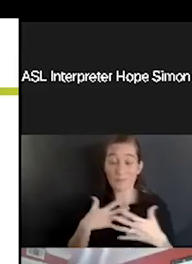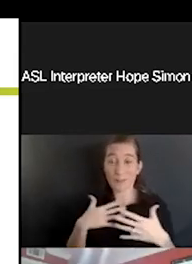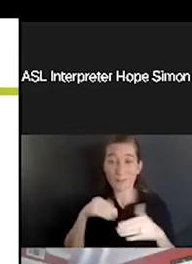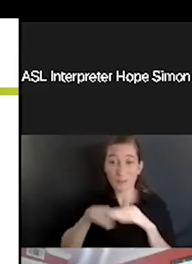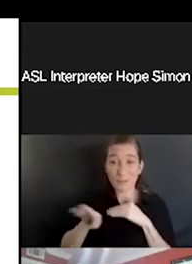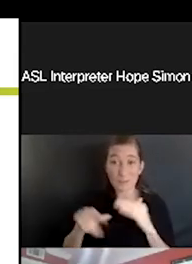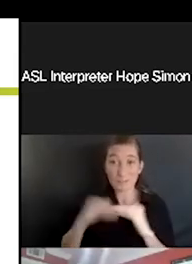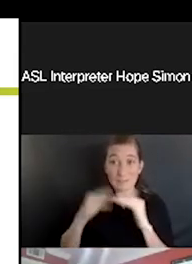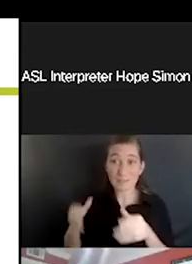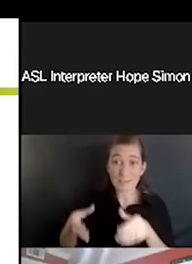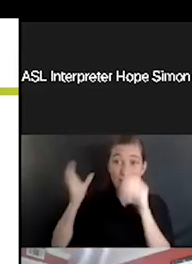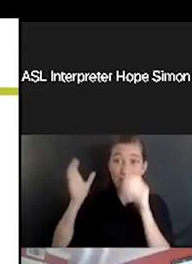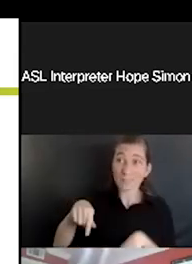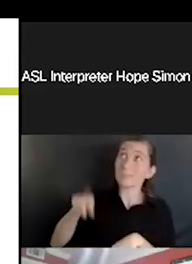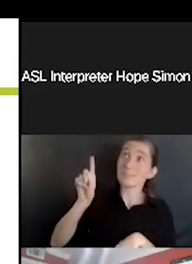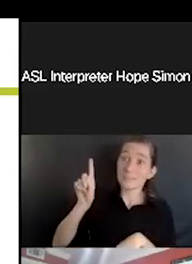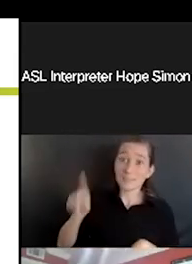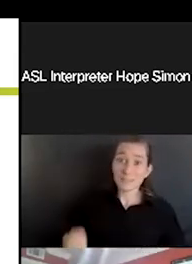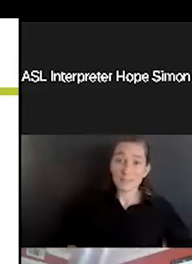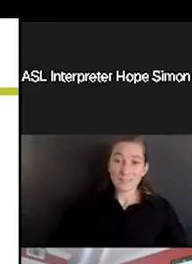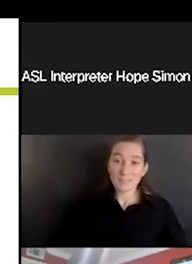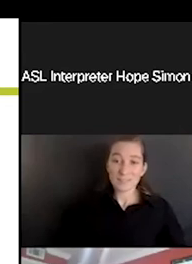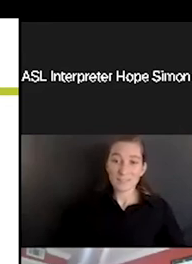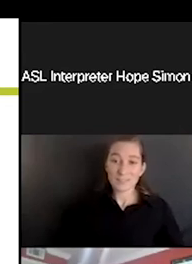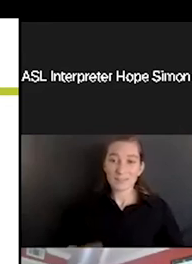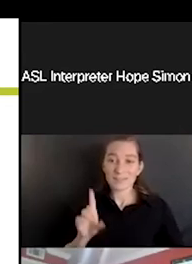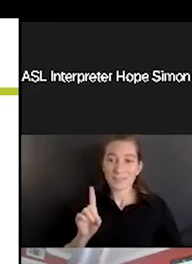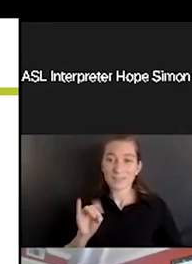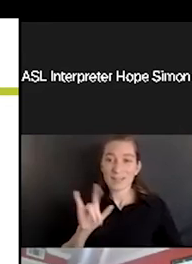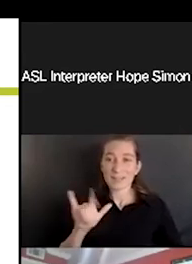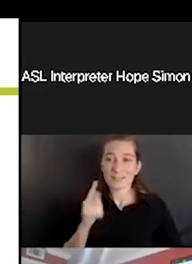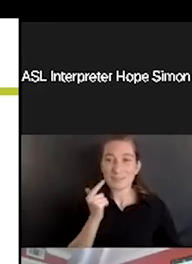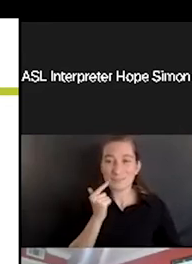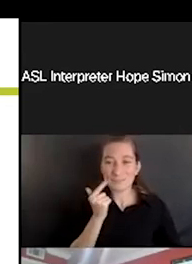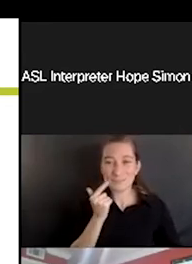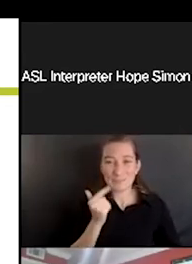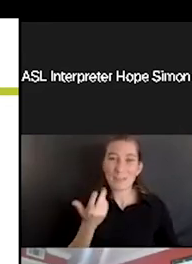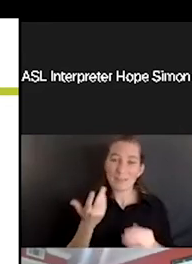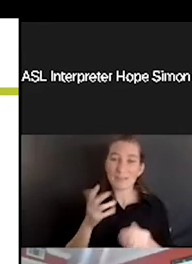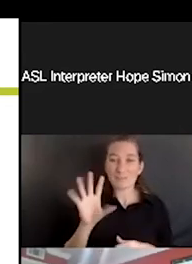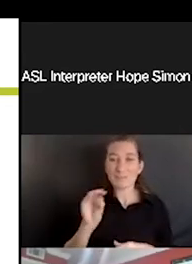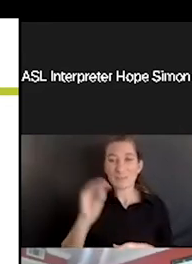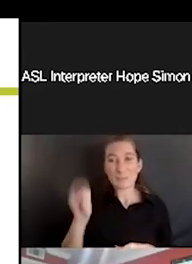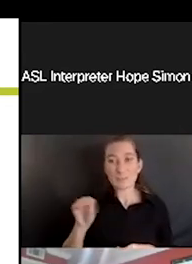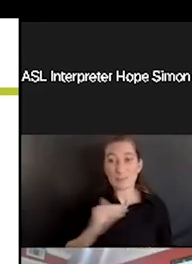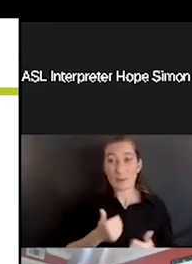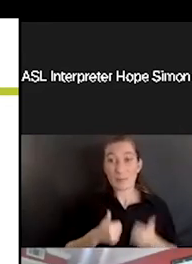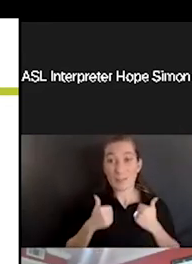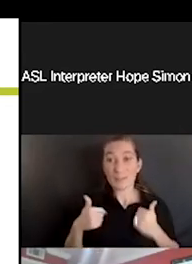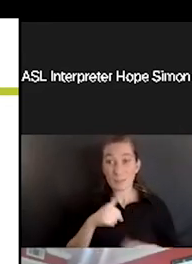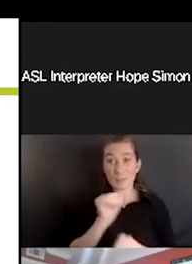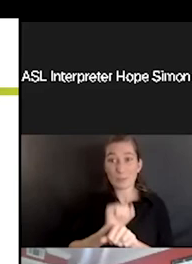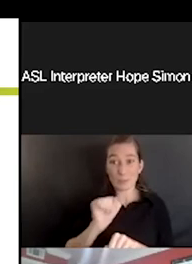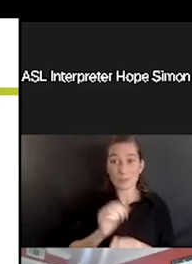Well, Glenn, I can tell you that my office, and I spent, you know, 50% of our lives, we spend it in our work, right? My office is in one of those buildings,